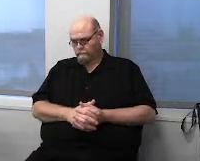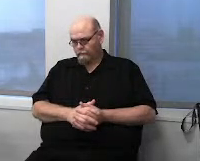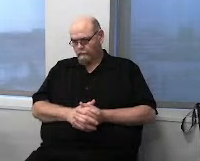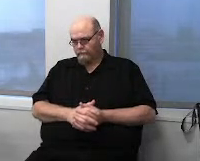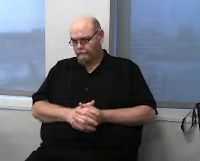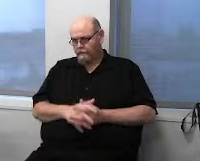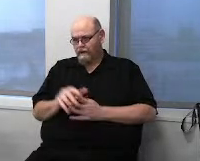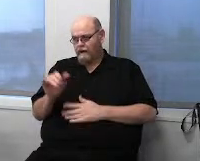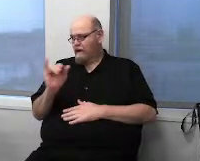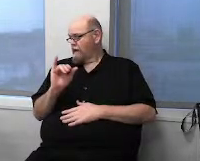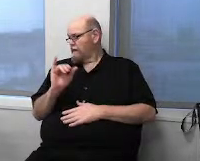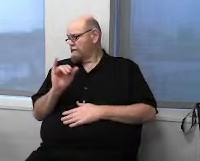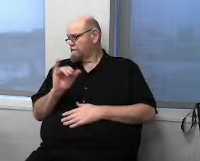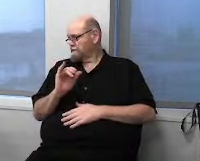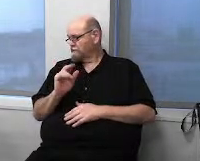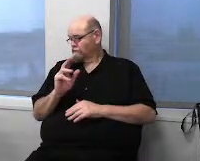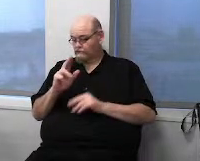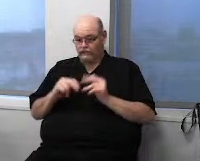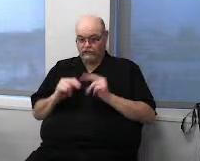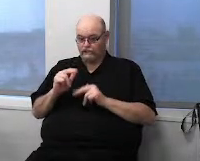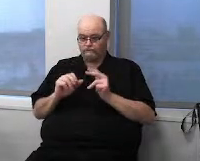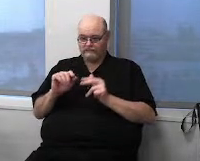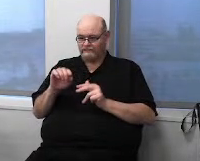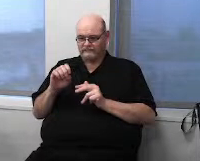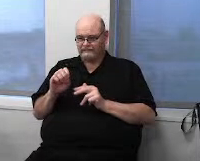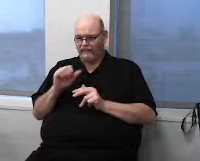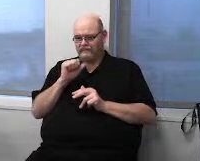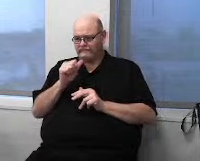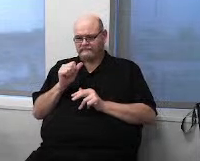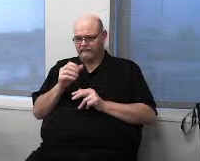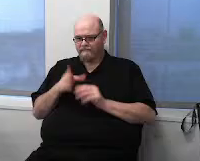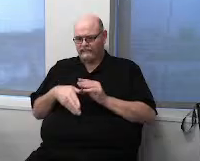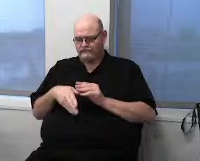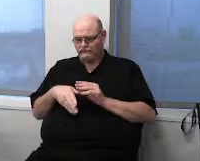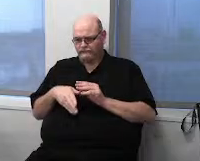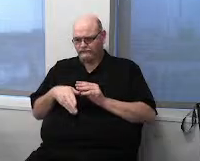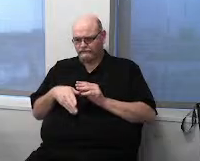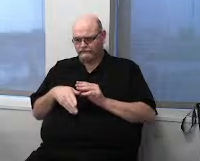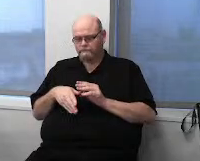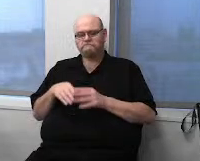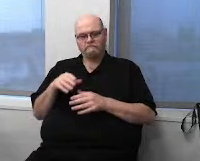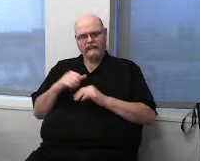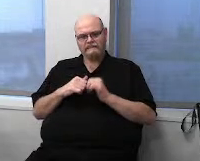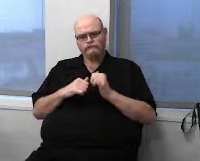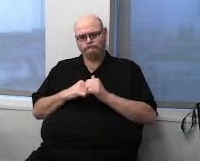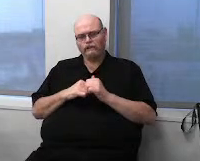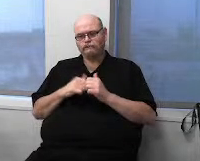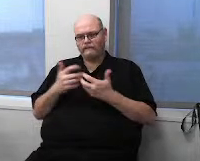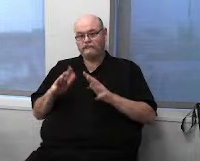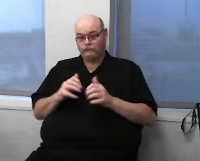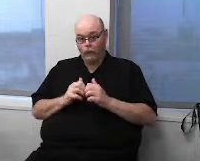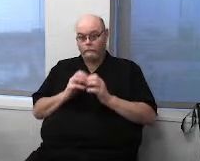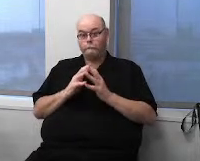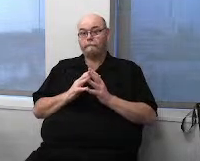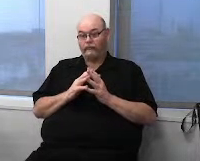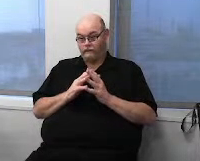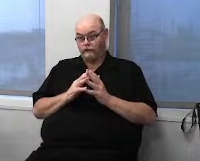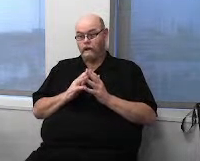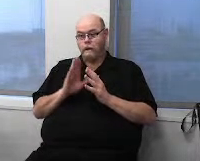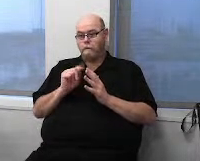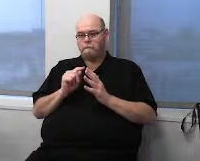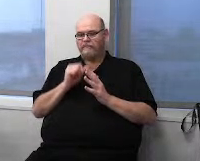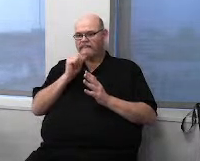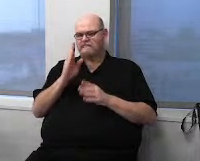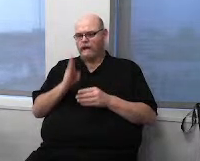there. So it's kind of like a construction site that is idle. It's a structure that has been